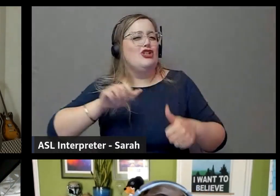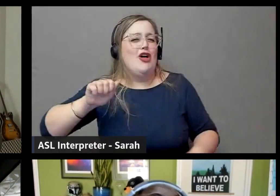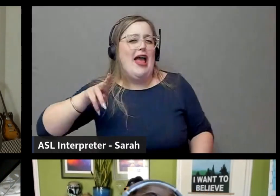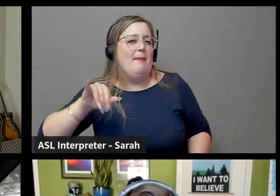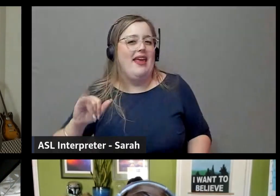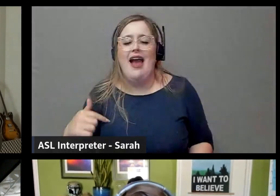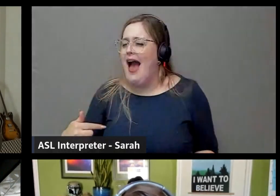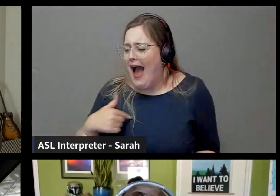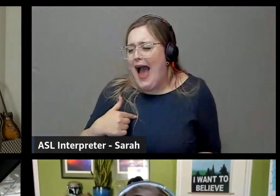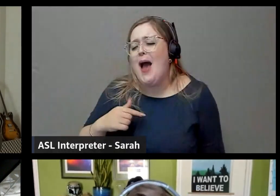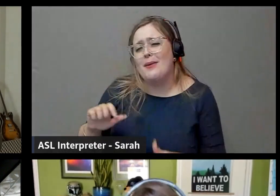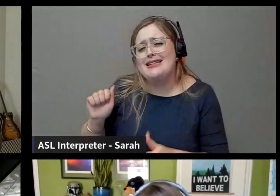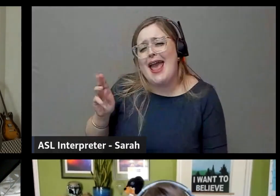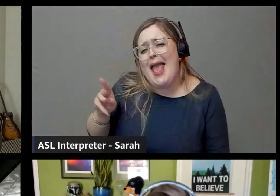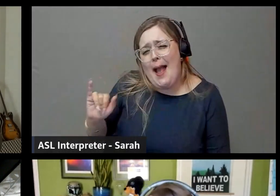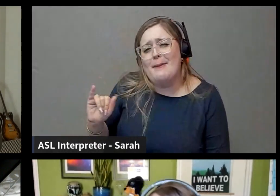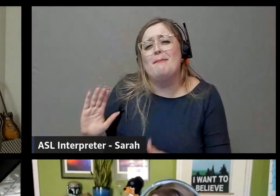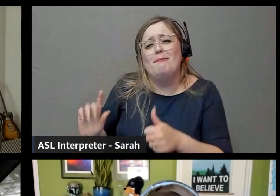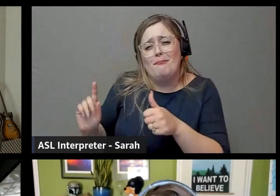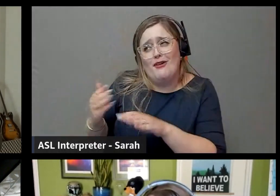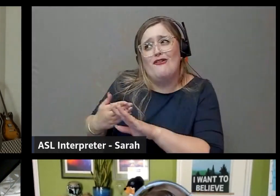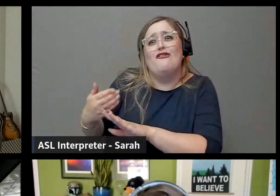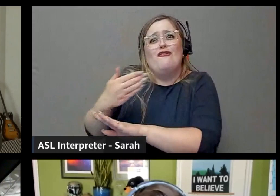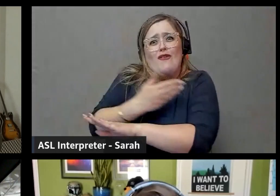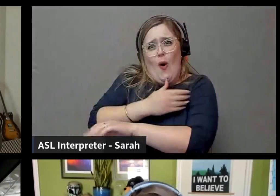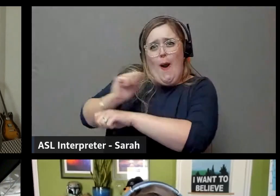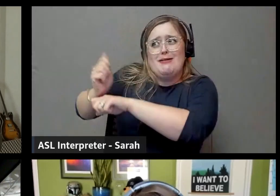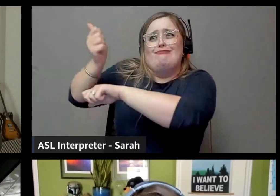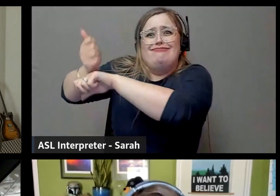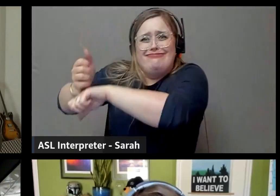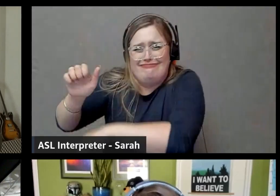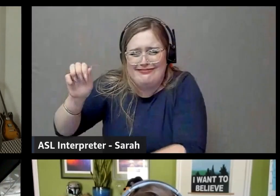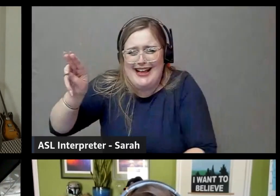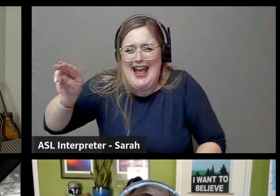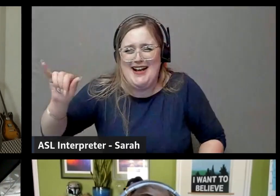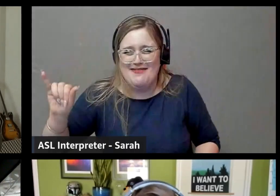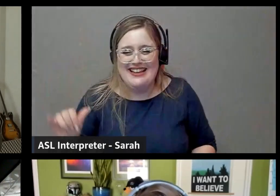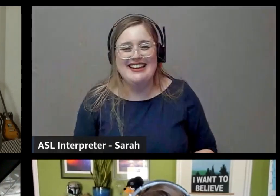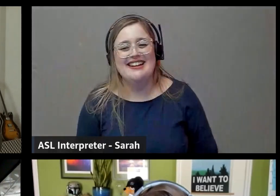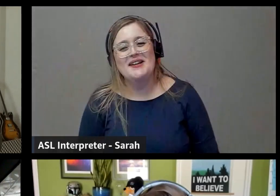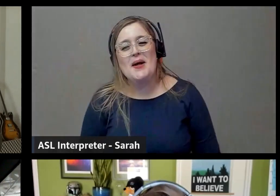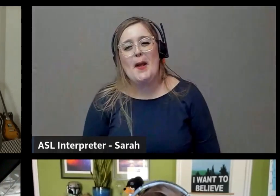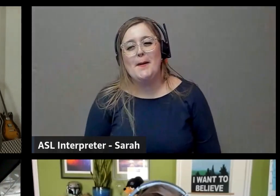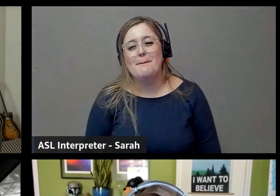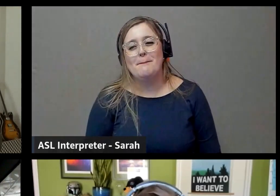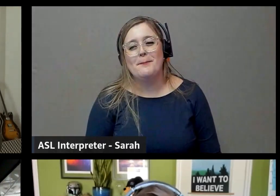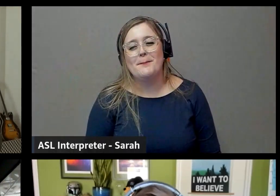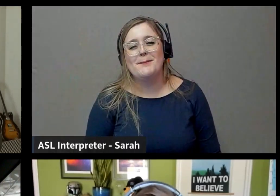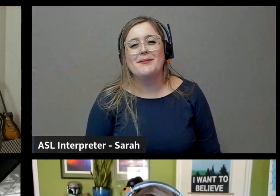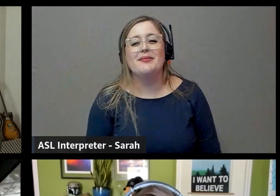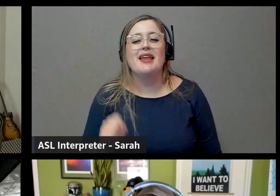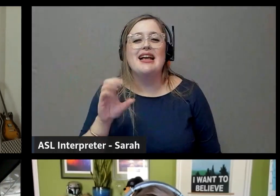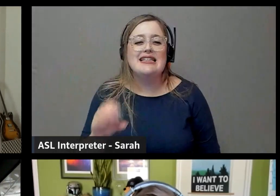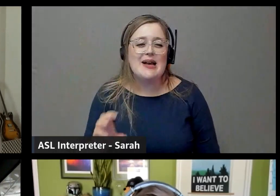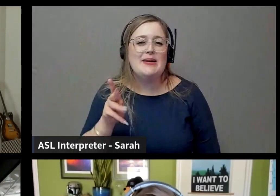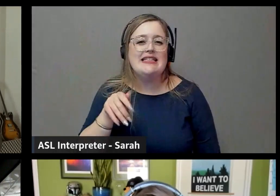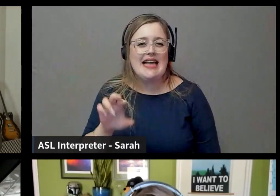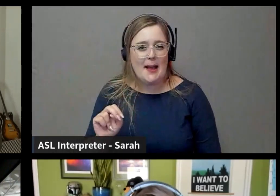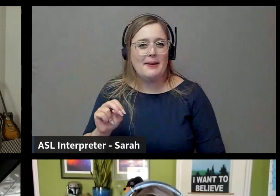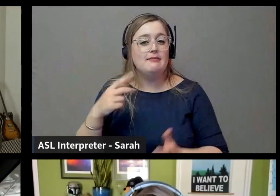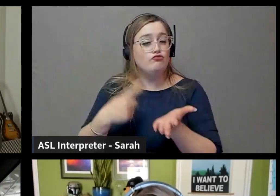Amy before there were Amy's. All right, Simon. So when we're talking RDS custom, you already